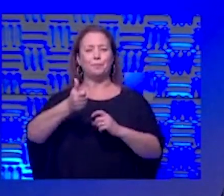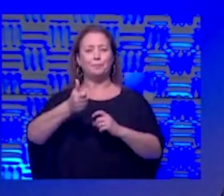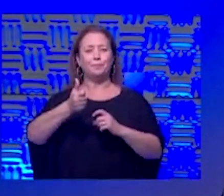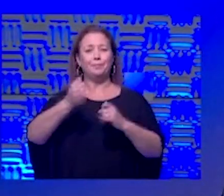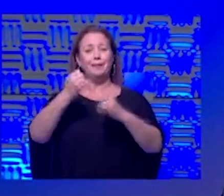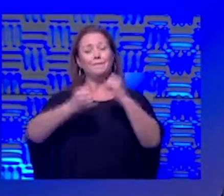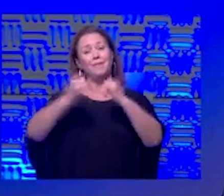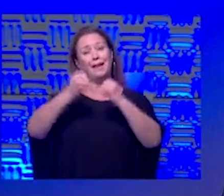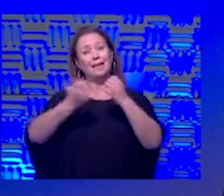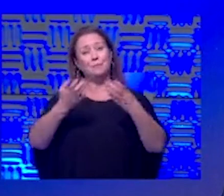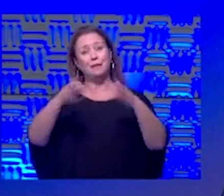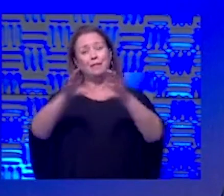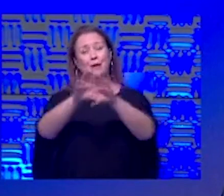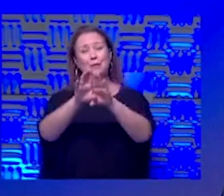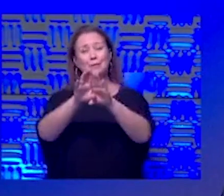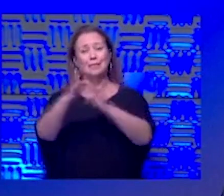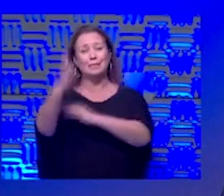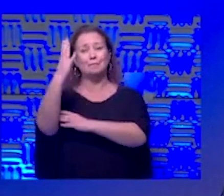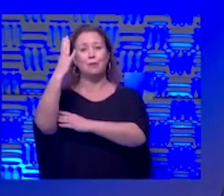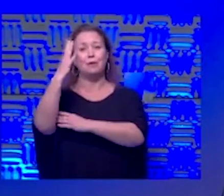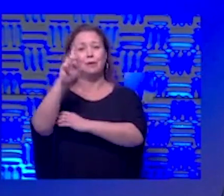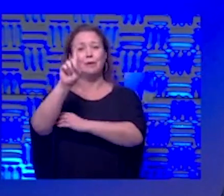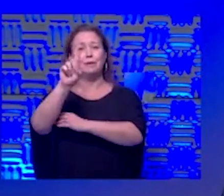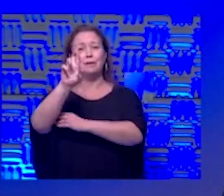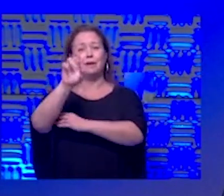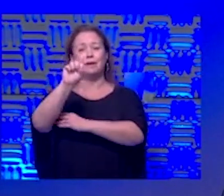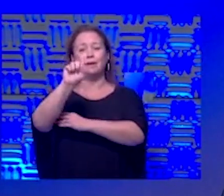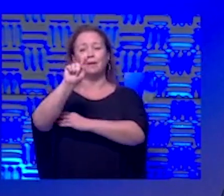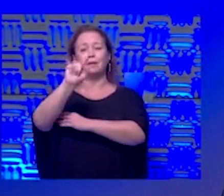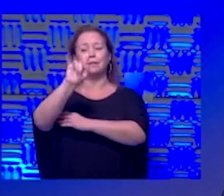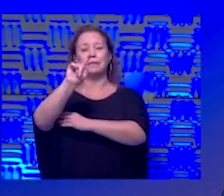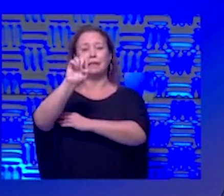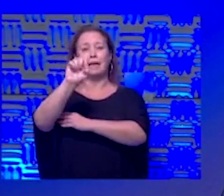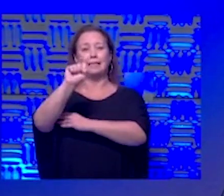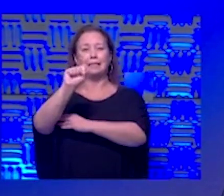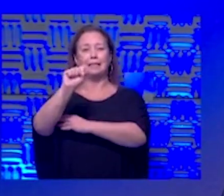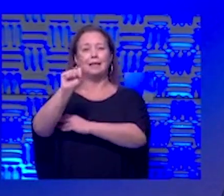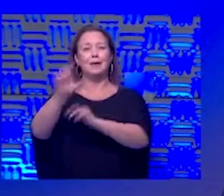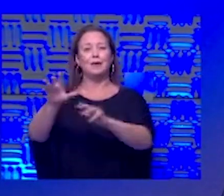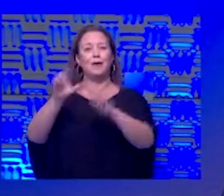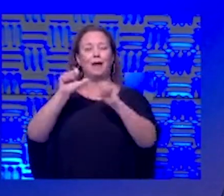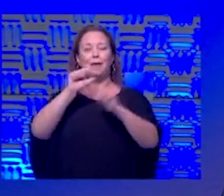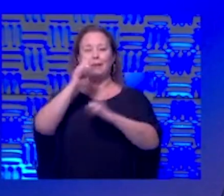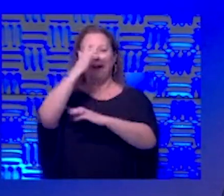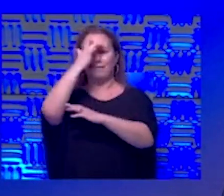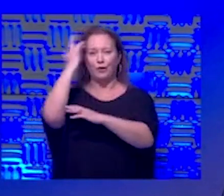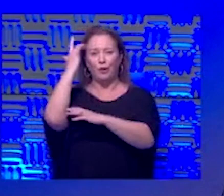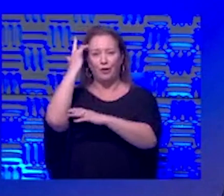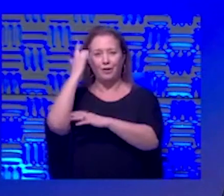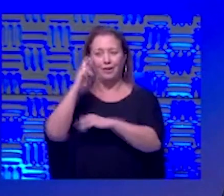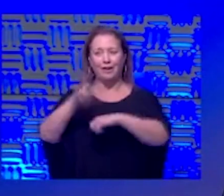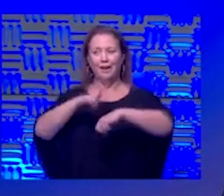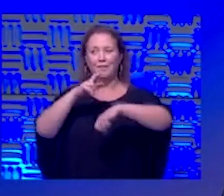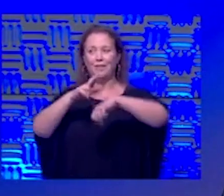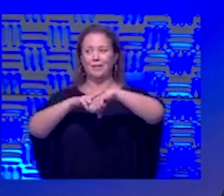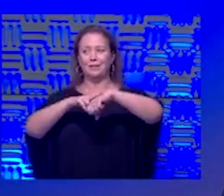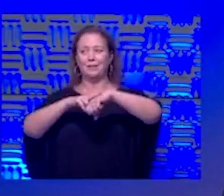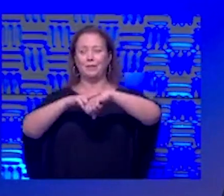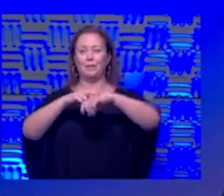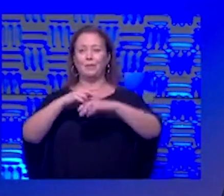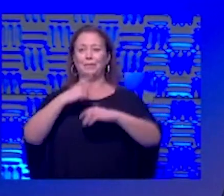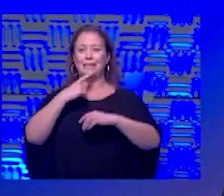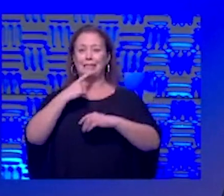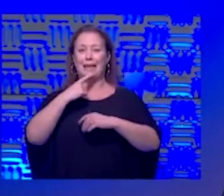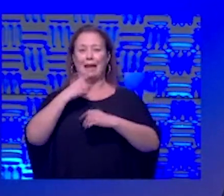And finally, as we close out this morning, Dr. Stites has certainly gone, but not forgotten. And of course, we will let